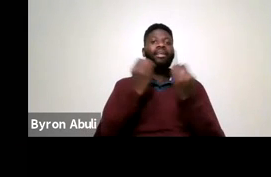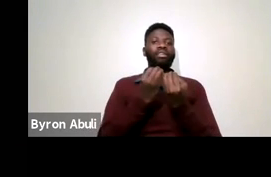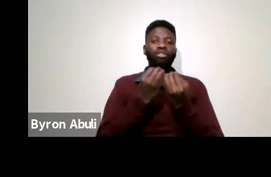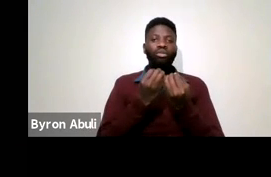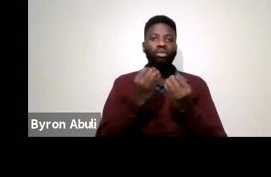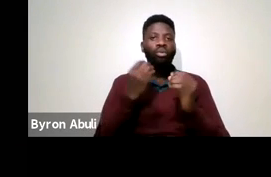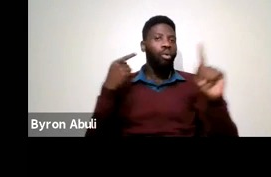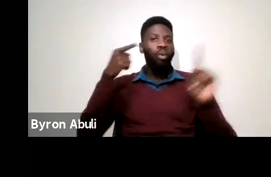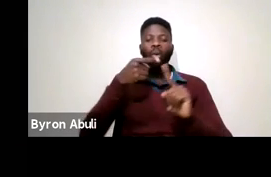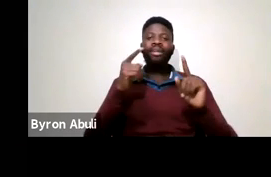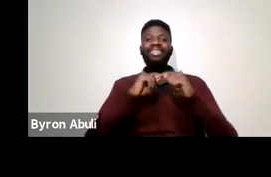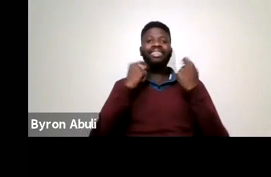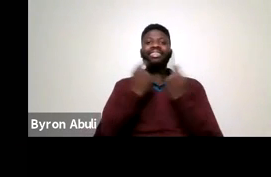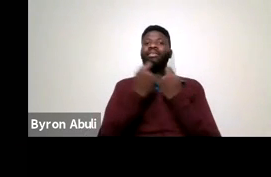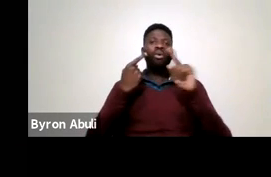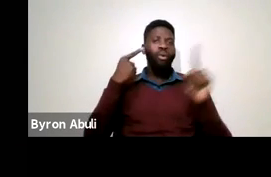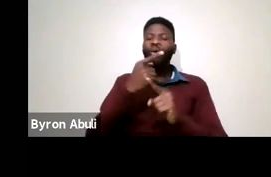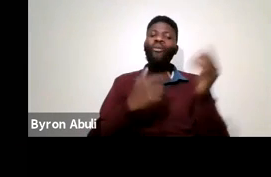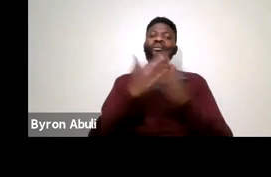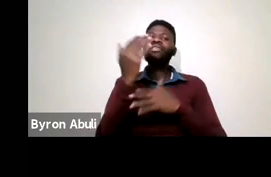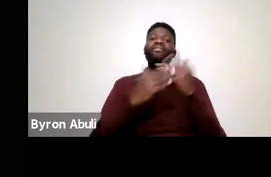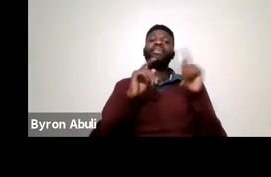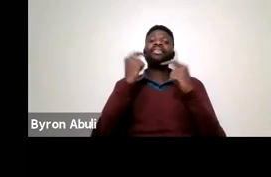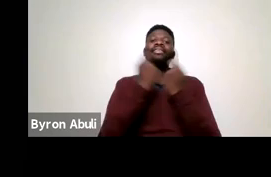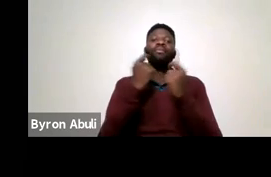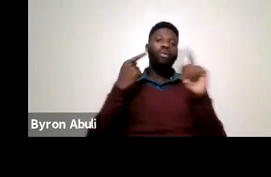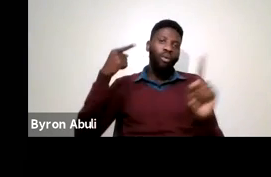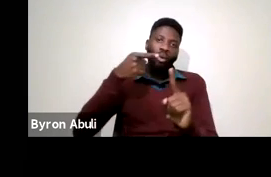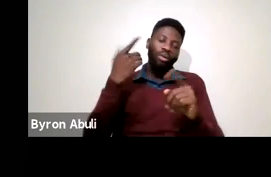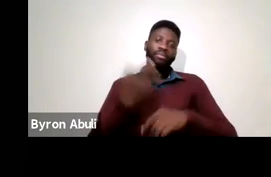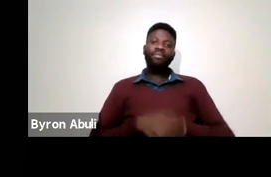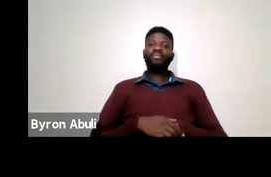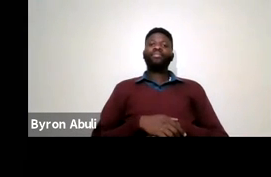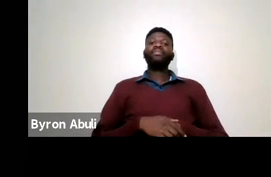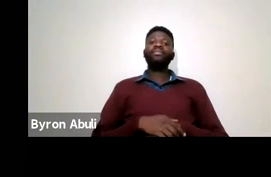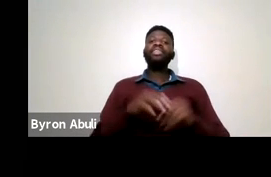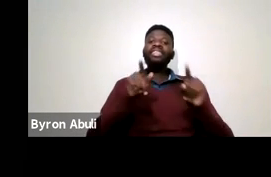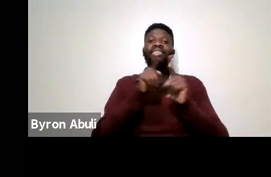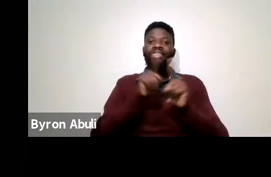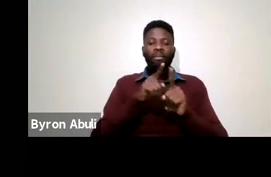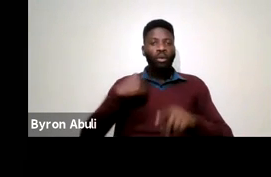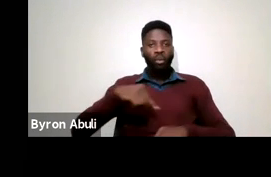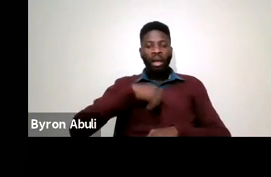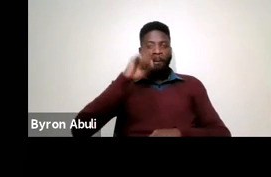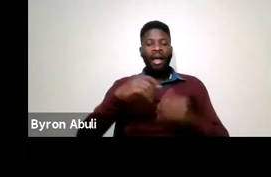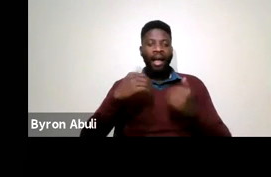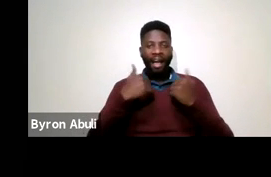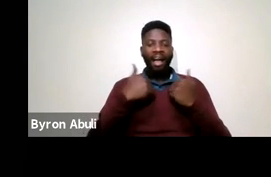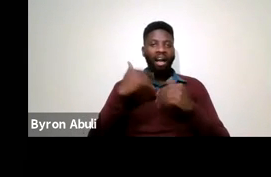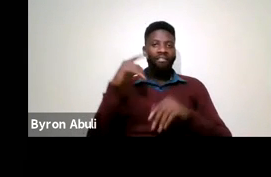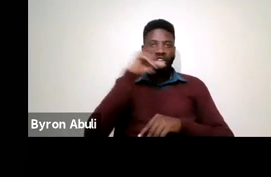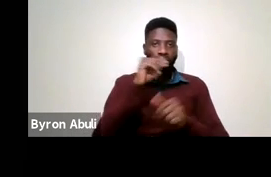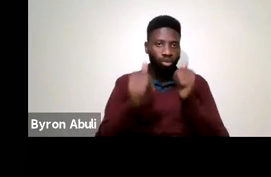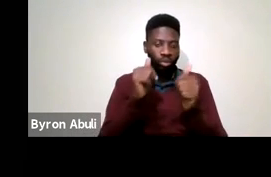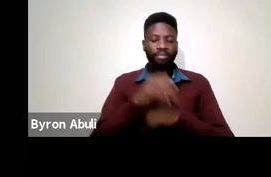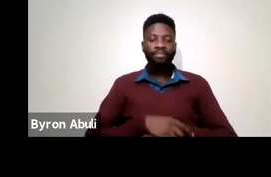want to set. What are the underlying intrinsic values and the assumptions that we must make? Then we need to